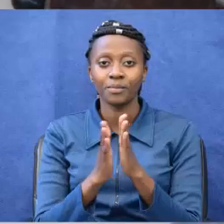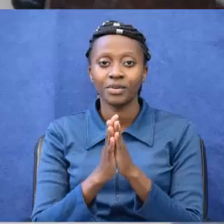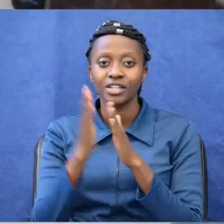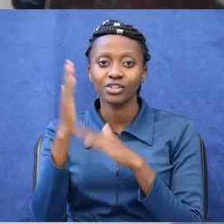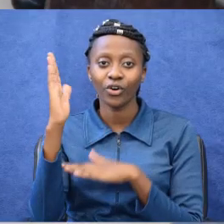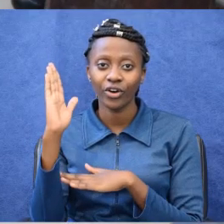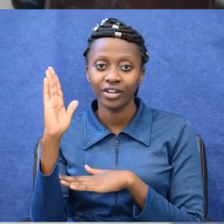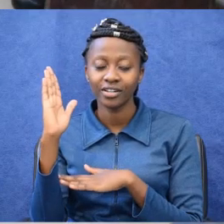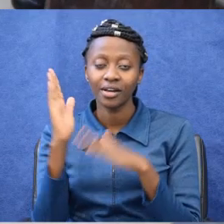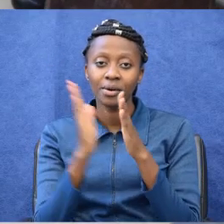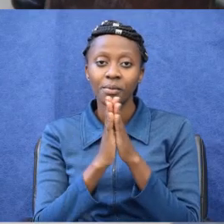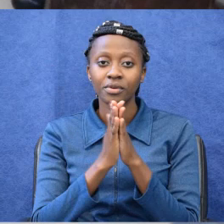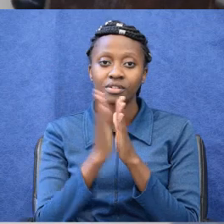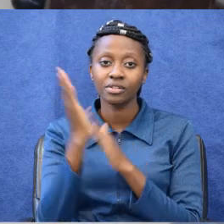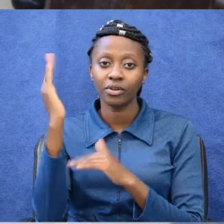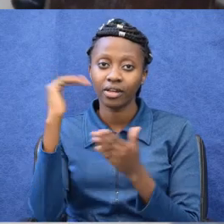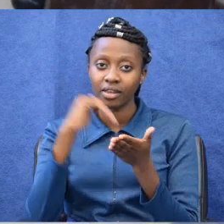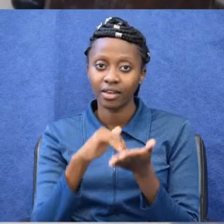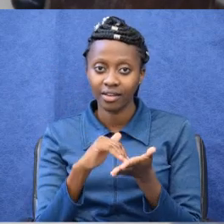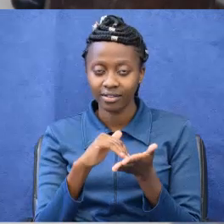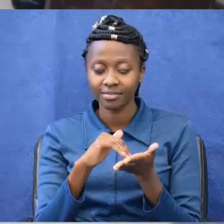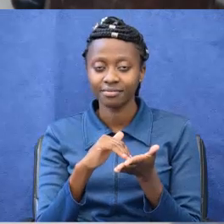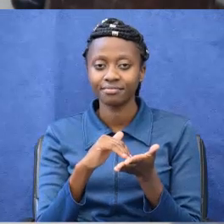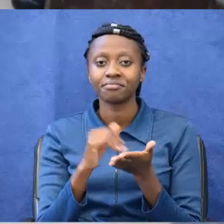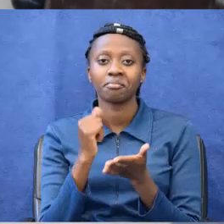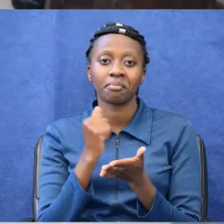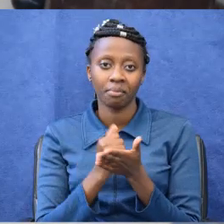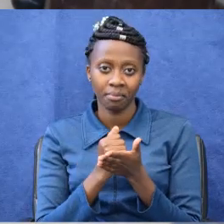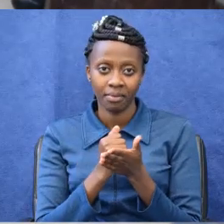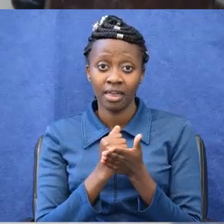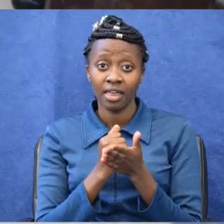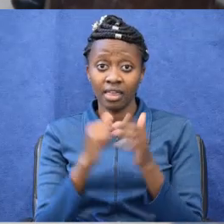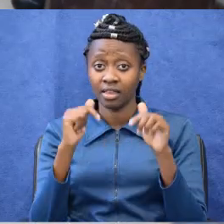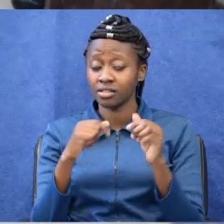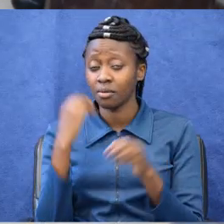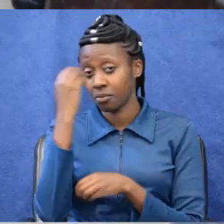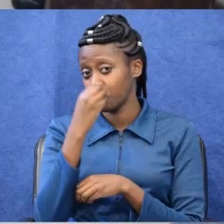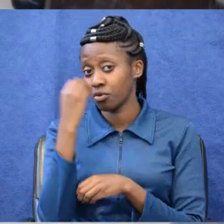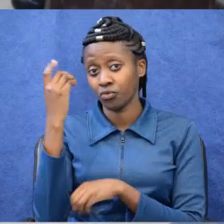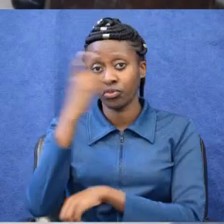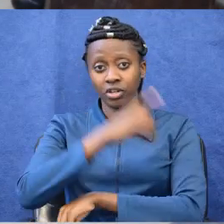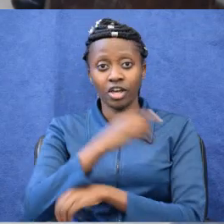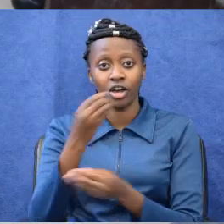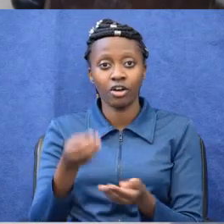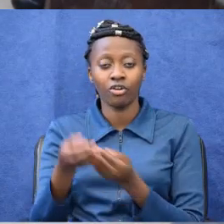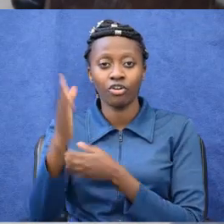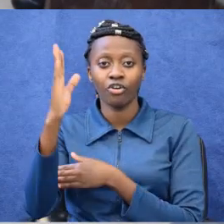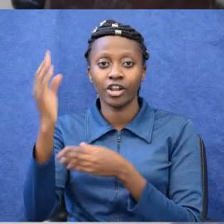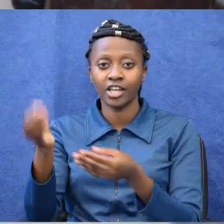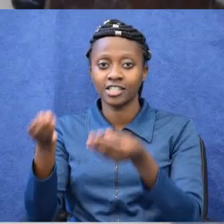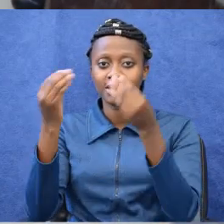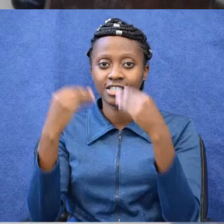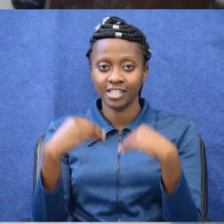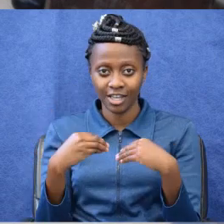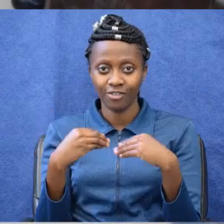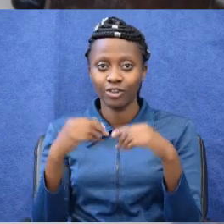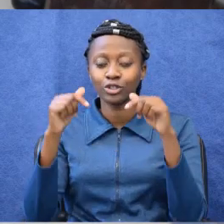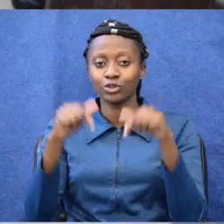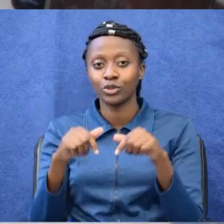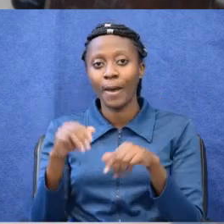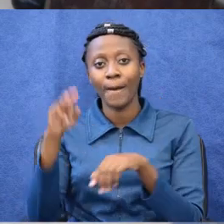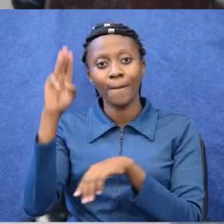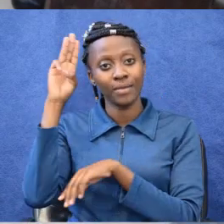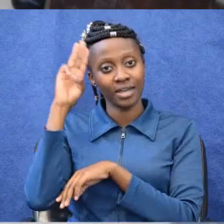Praise God. Praise God once more. Amen. This is the beautiful day that the Lord has given unto us, and this is Brigade